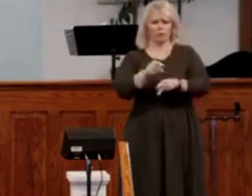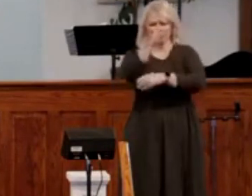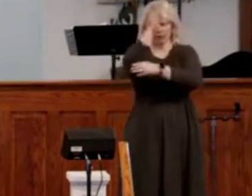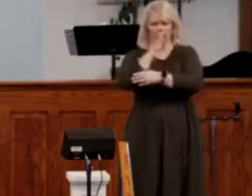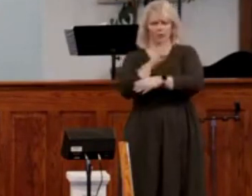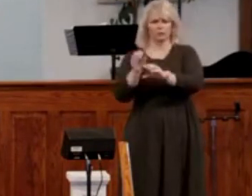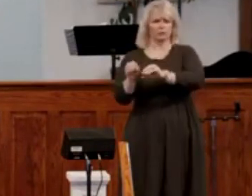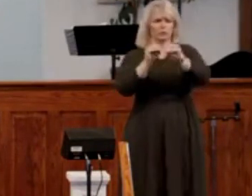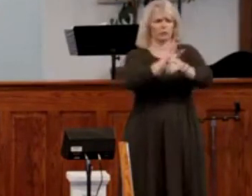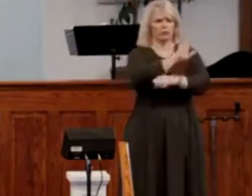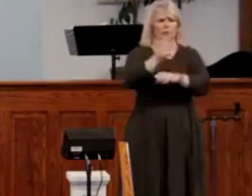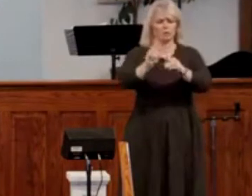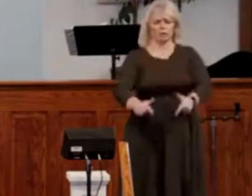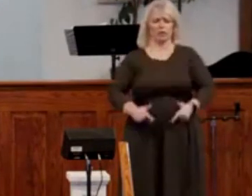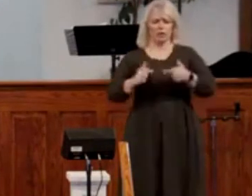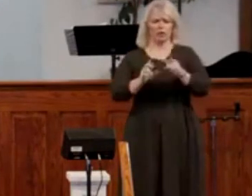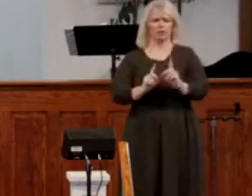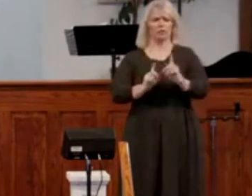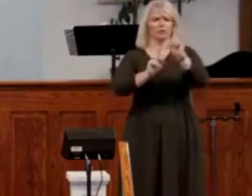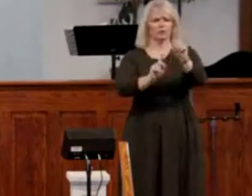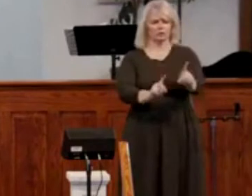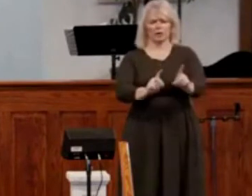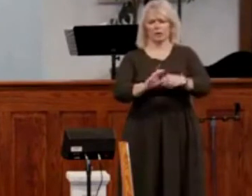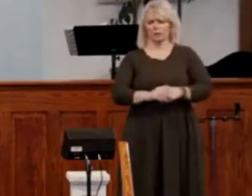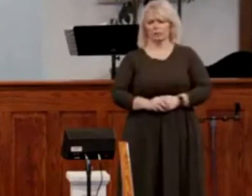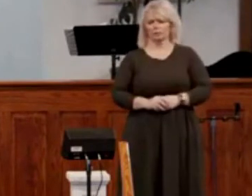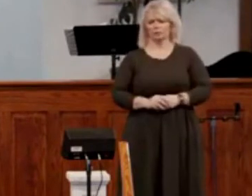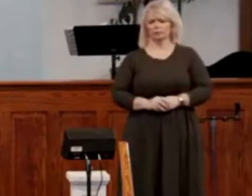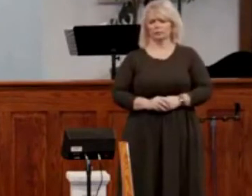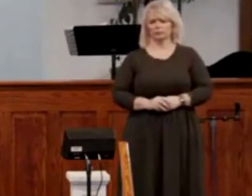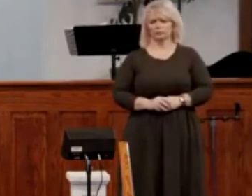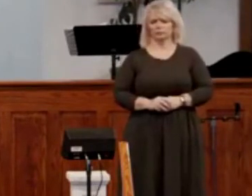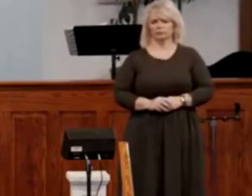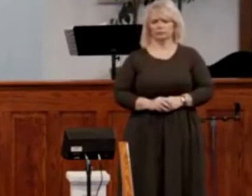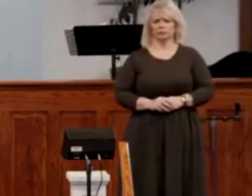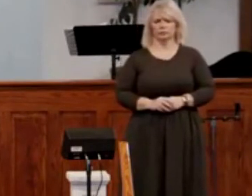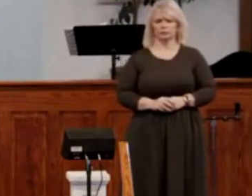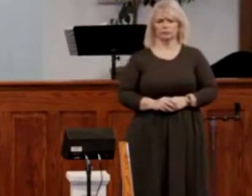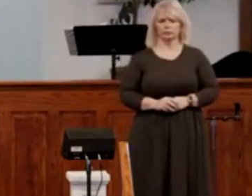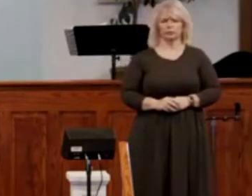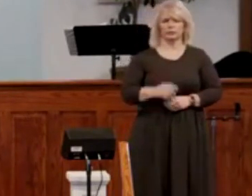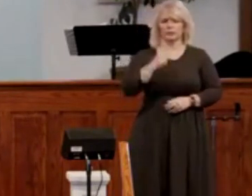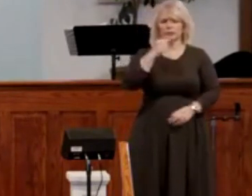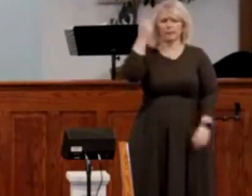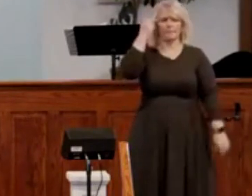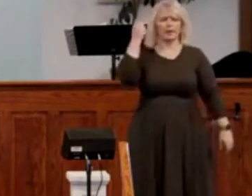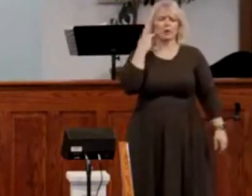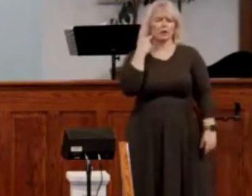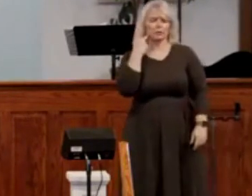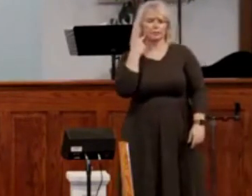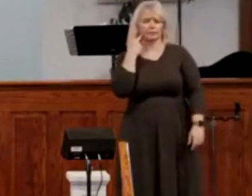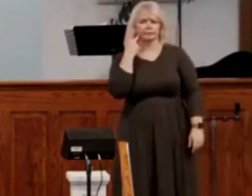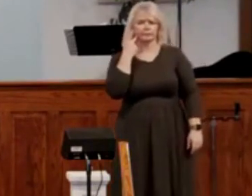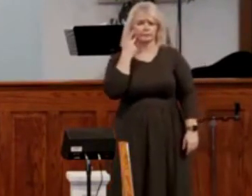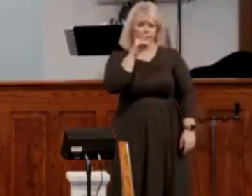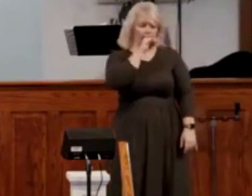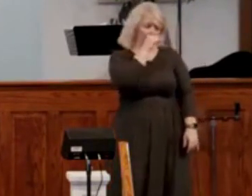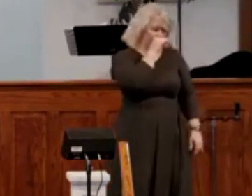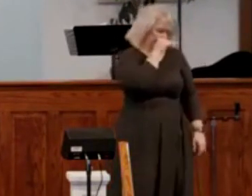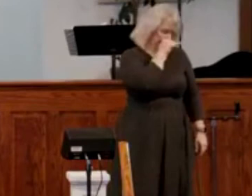life to disciple? Who are the people that God has put in your life to disciple? I said earlier, if you're a parent, your